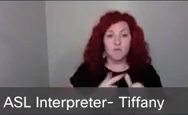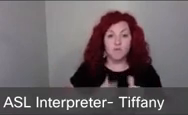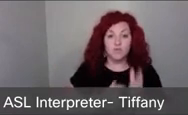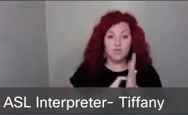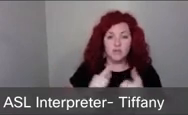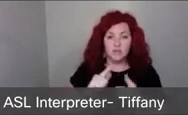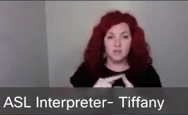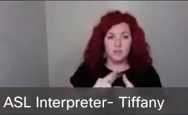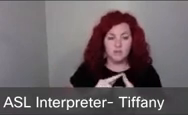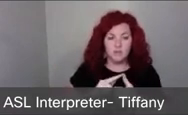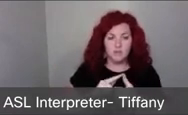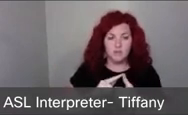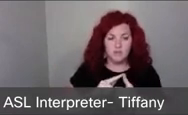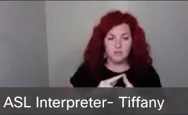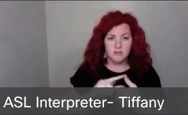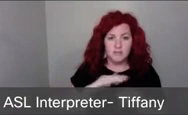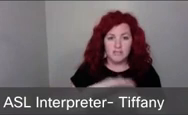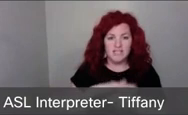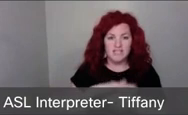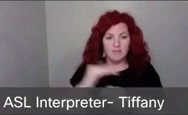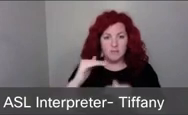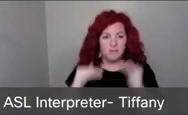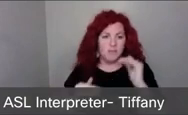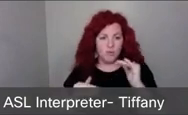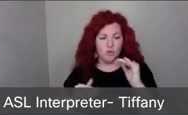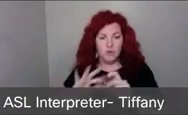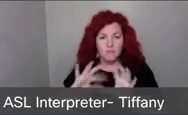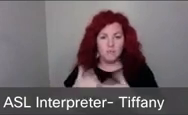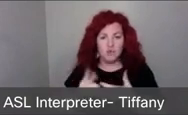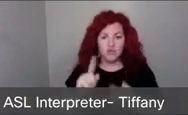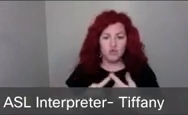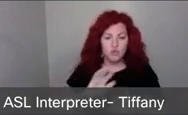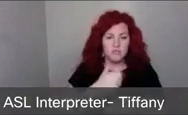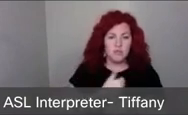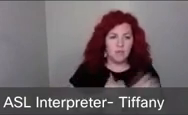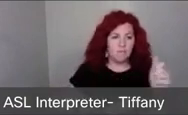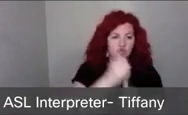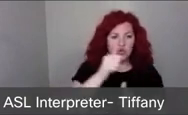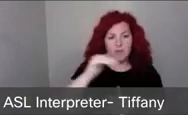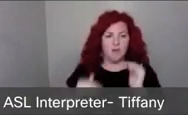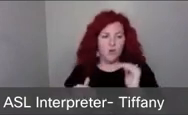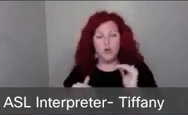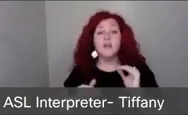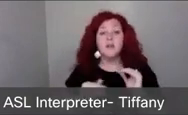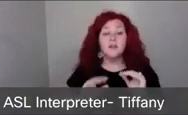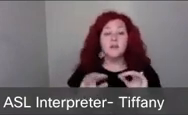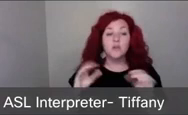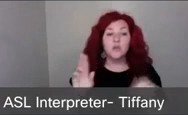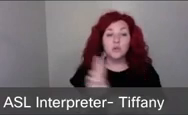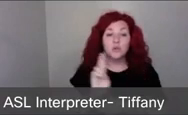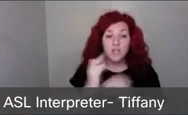there is enough minority population to create majority minority district using the current map adopted in